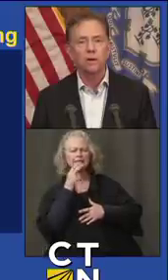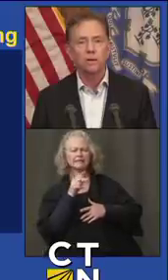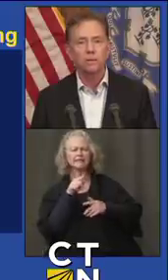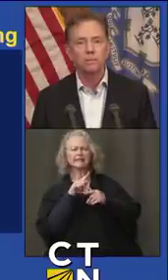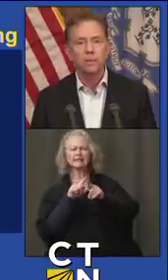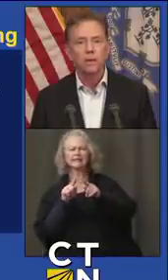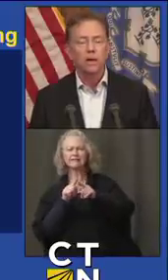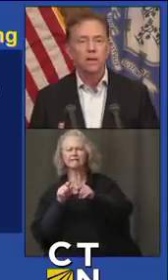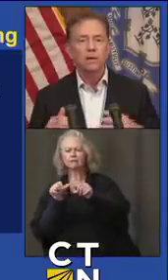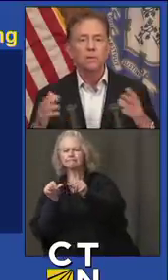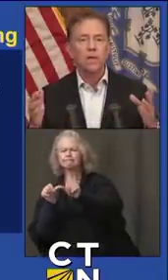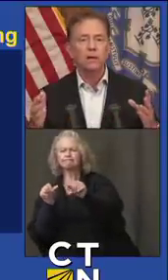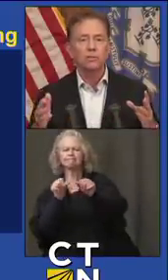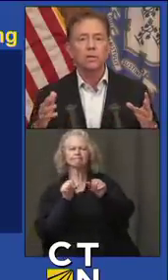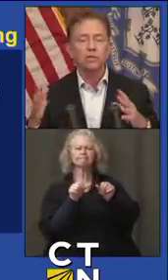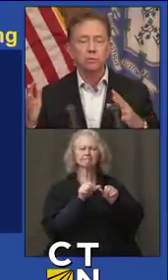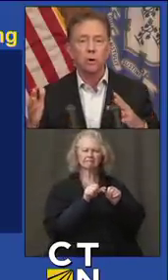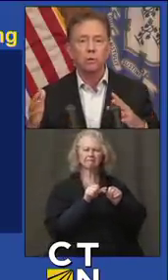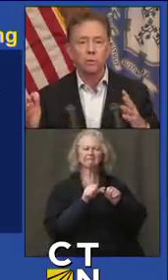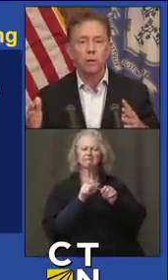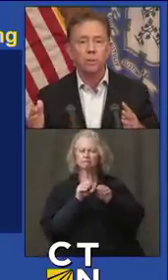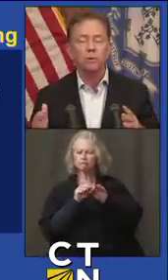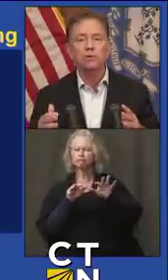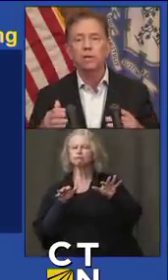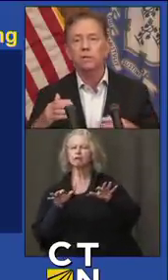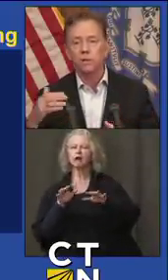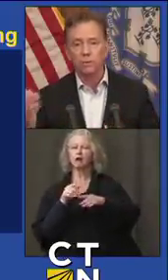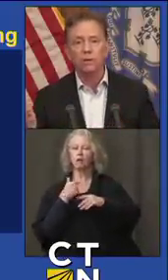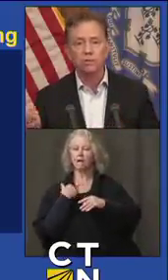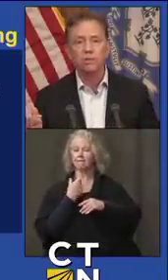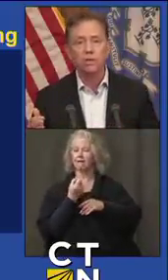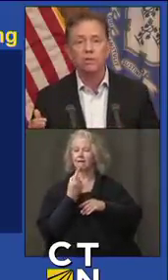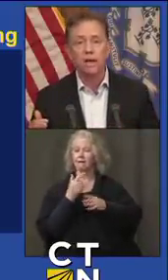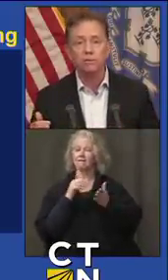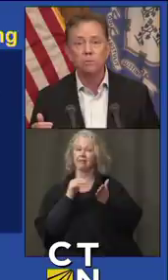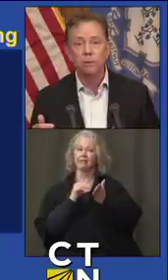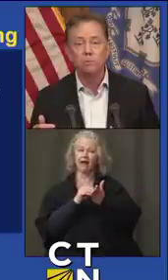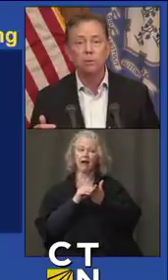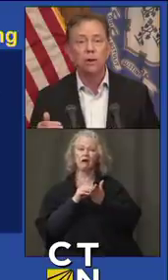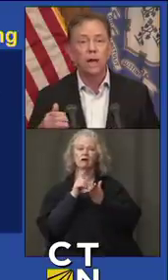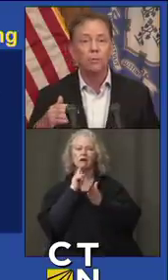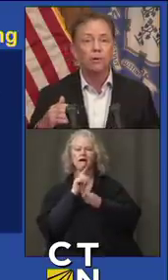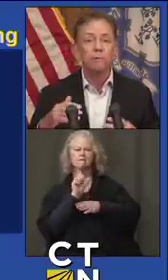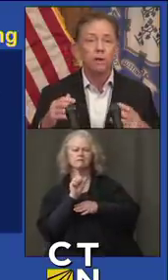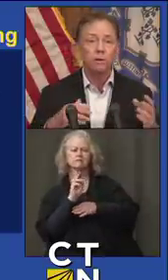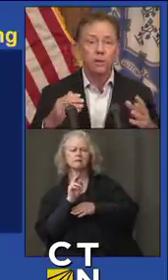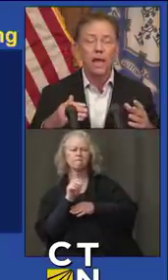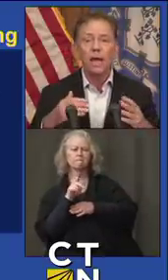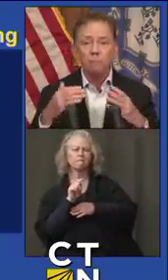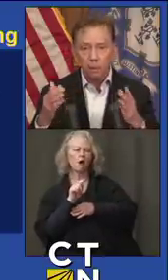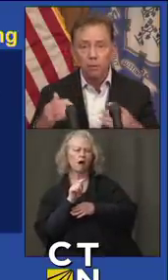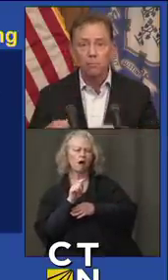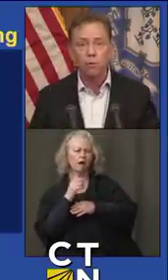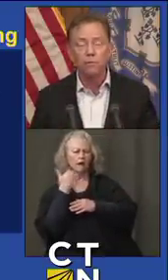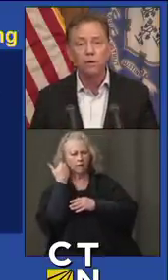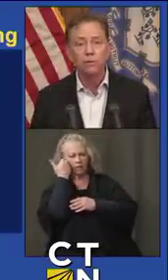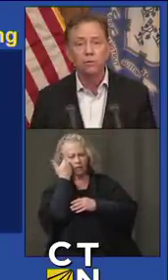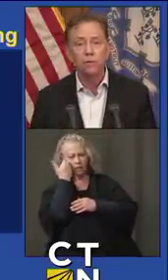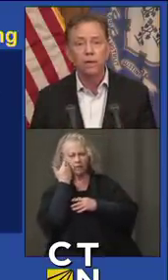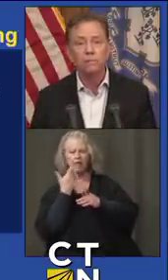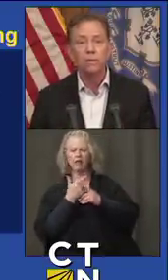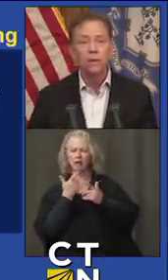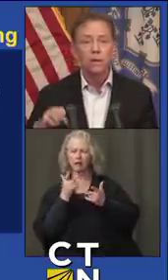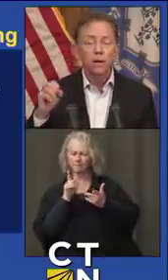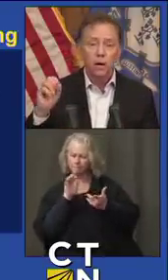we've got 11,000 of the smart thermometers out there. We have 60,000 people on How We Feel, the app. I want more of you to